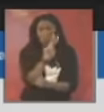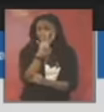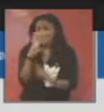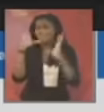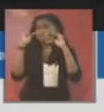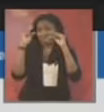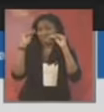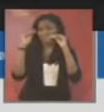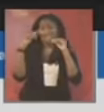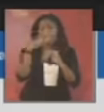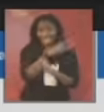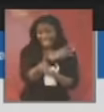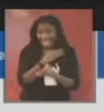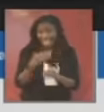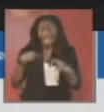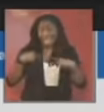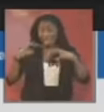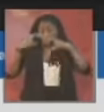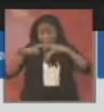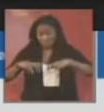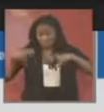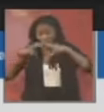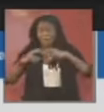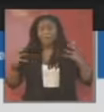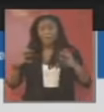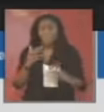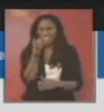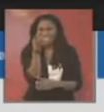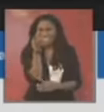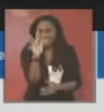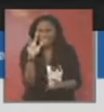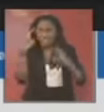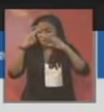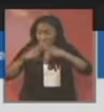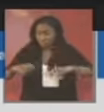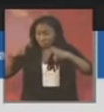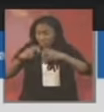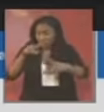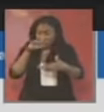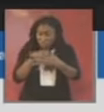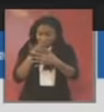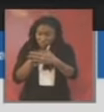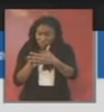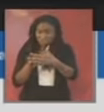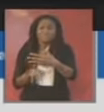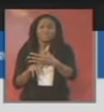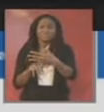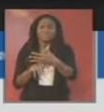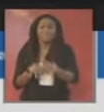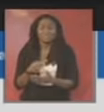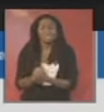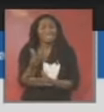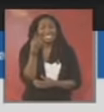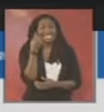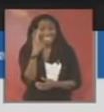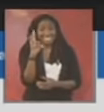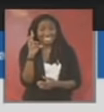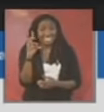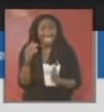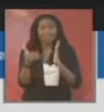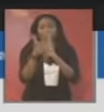completed 15 research studies in the area of COVID. 6 of these studies have been published in